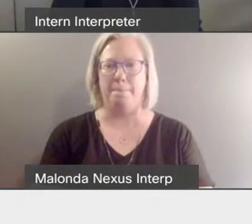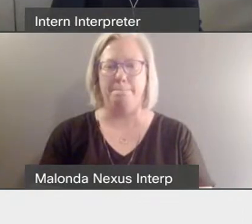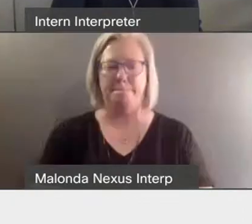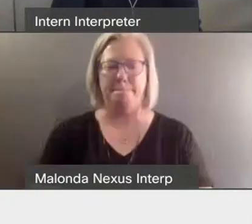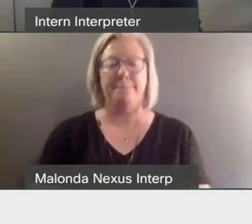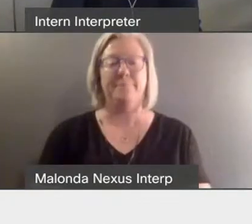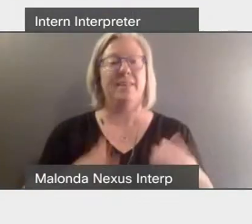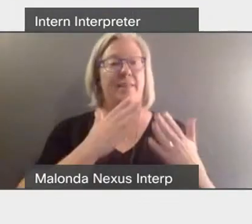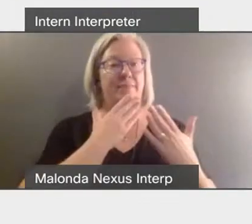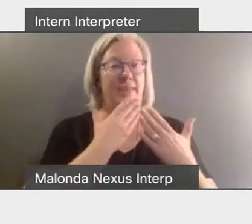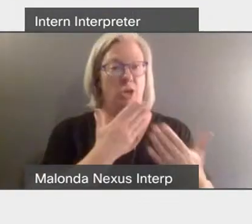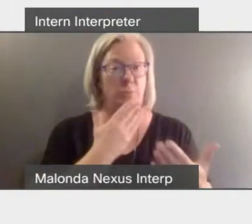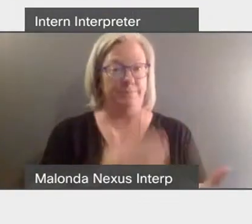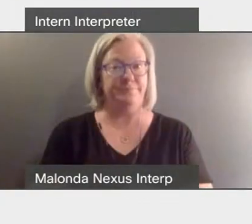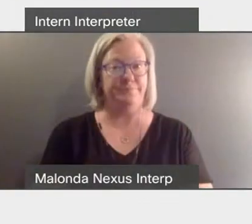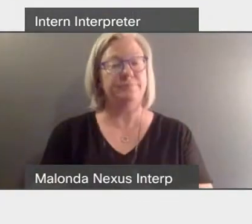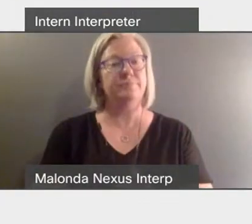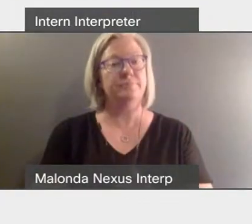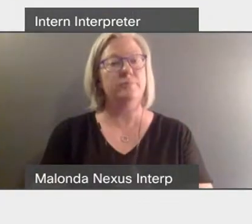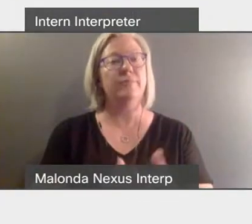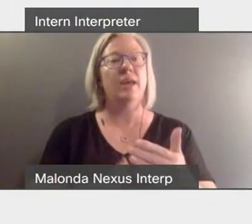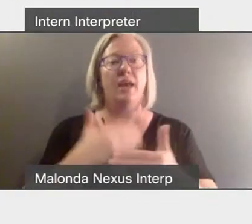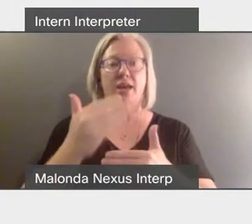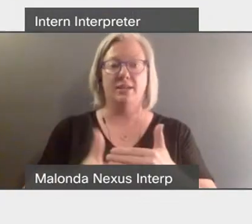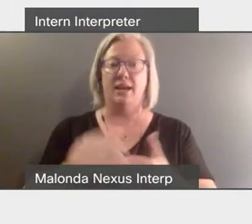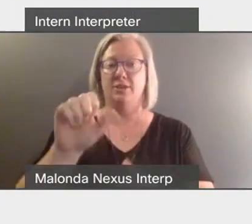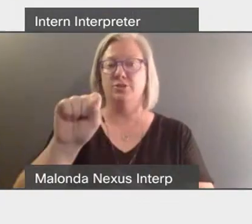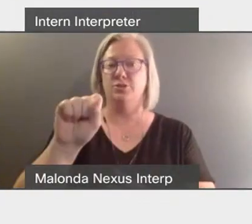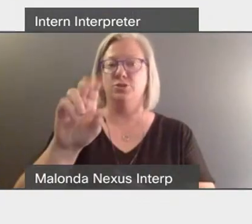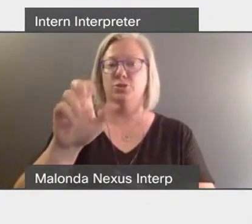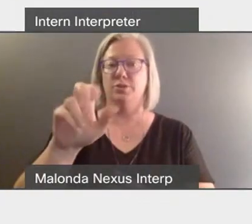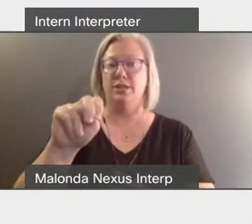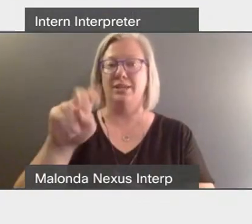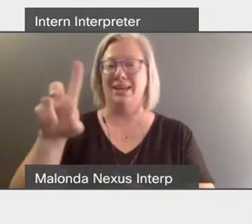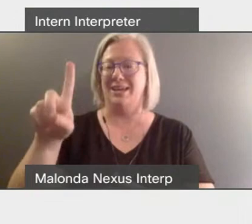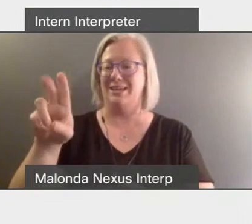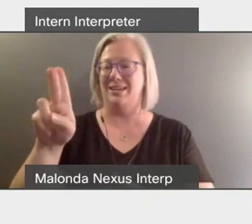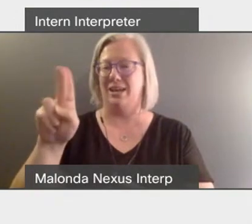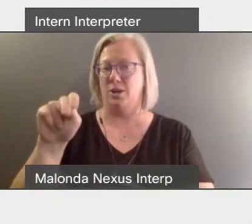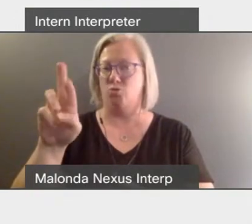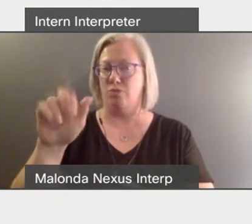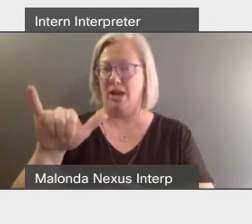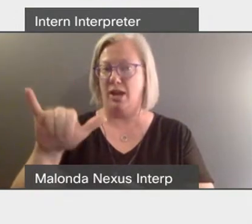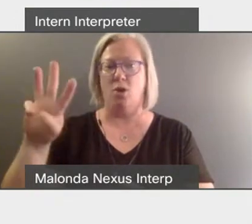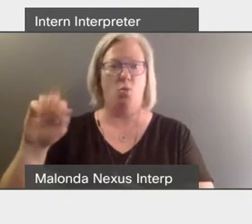Thank you. Our next is Susan Dunray, Wolfe.